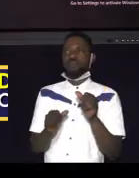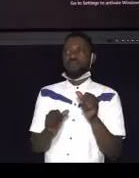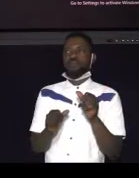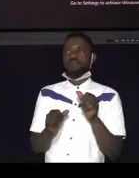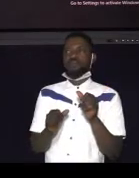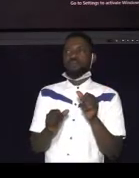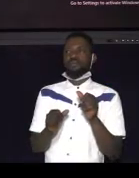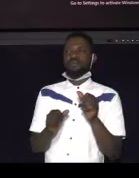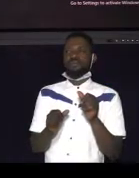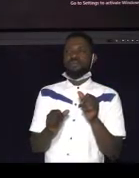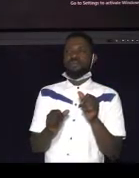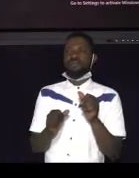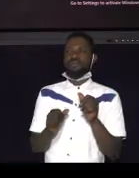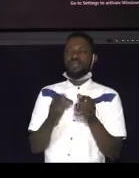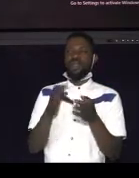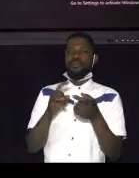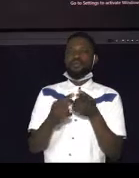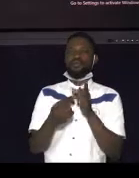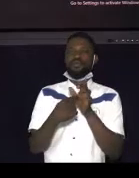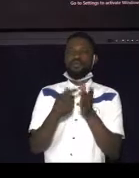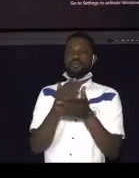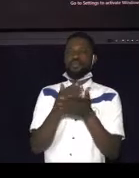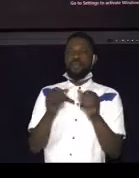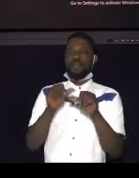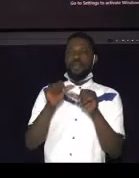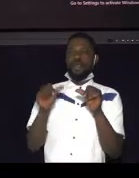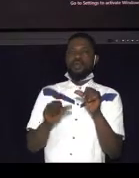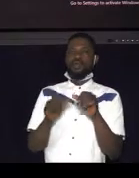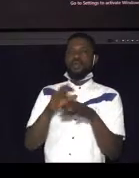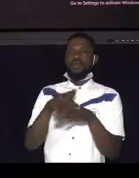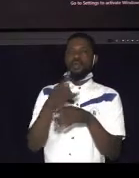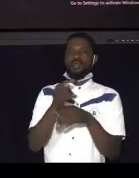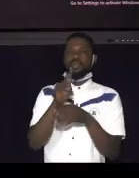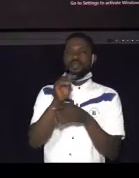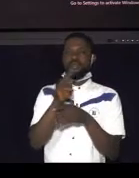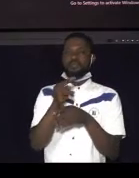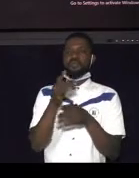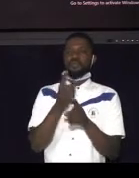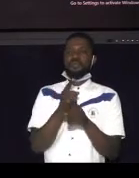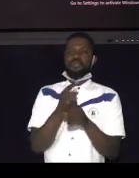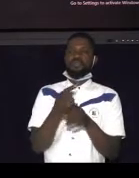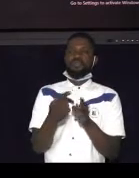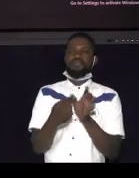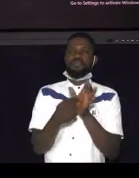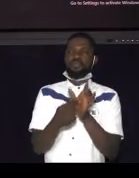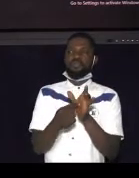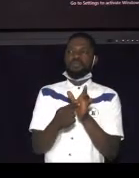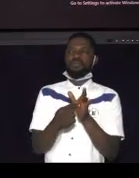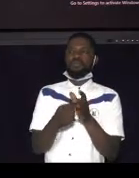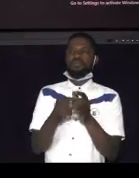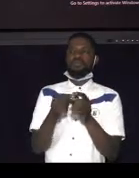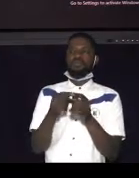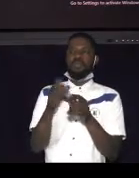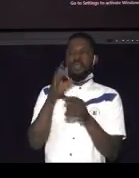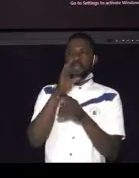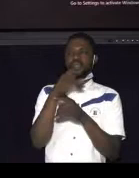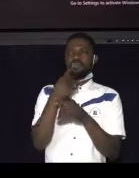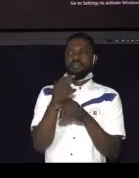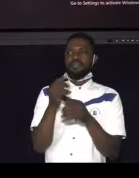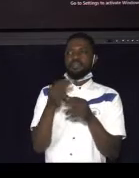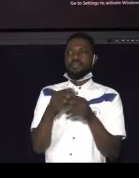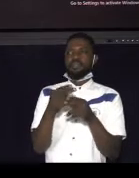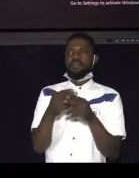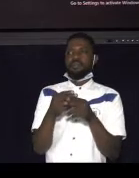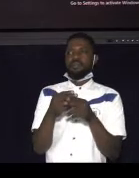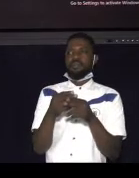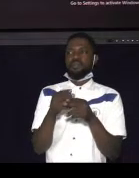Now, I'm going to be showing some angles on the screen. I want you to take a guess as to the magnitude or the sizes of these angles. I'm going